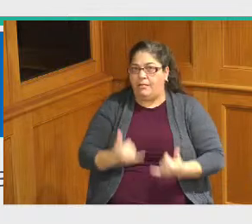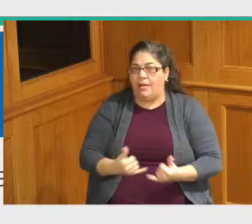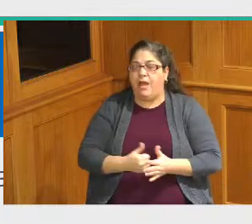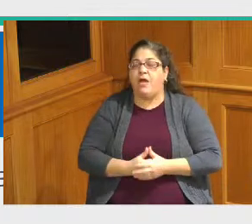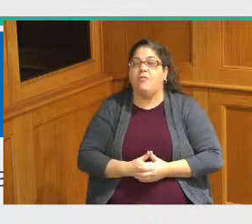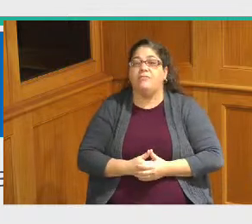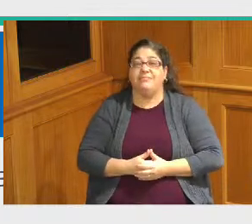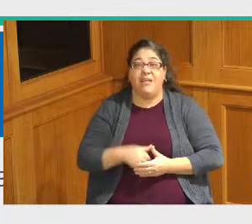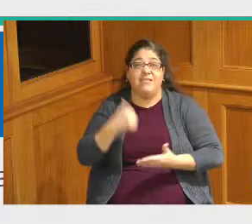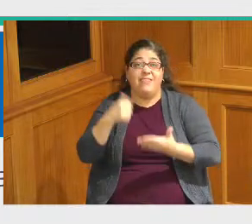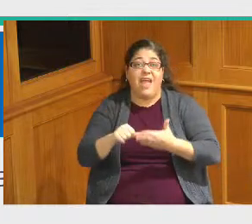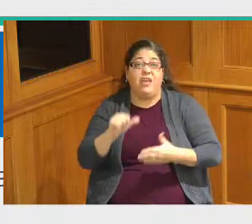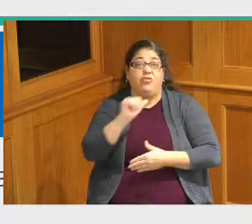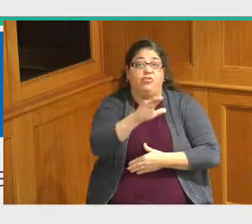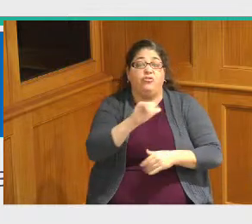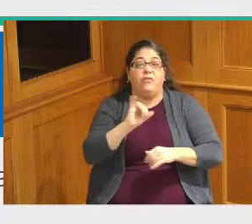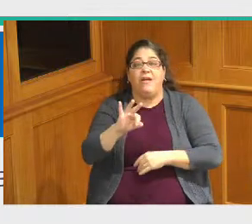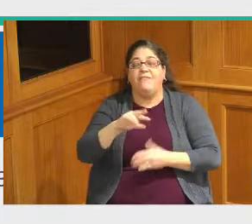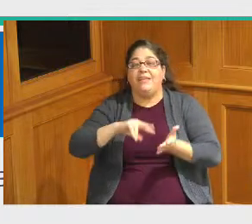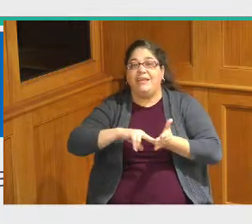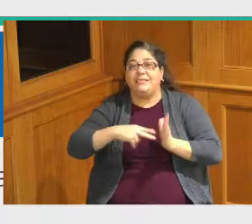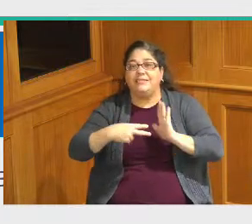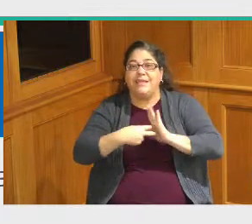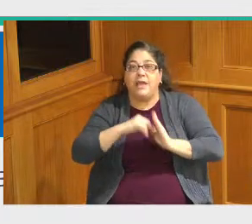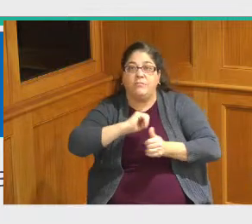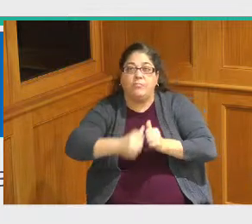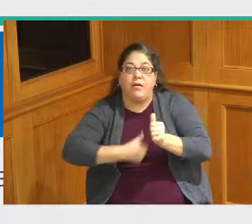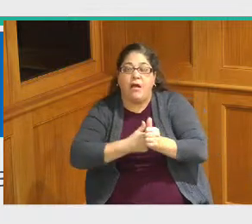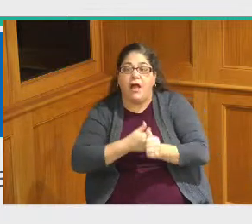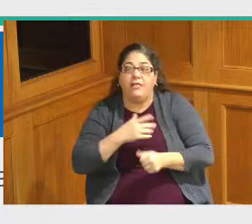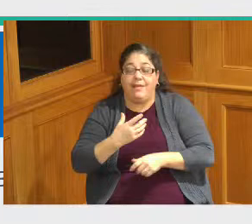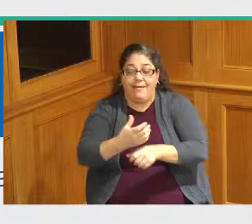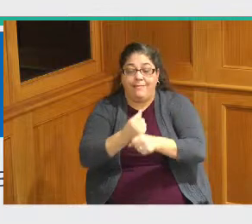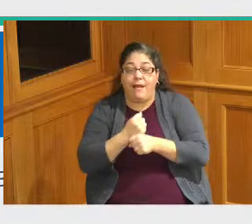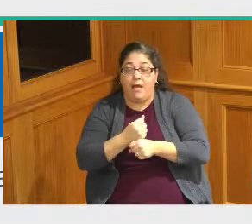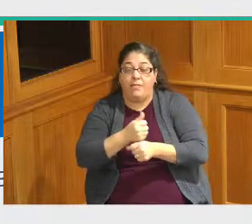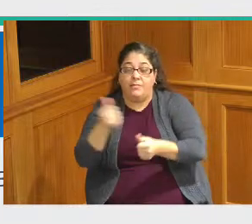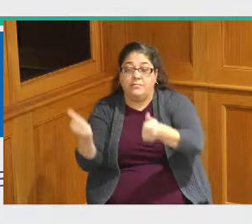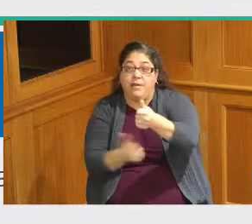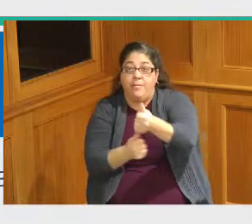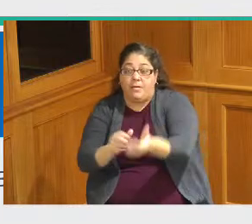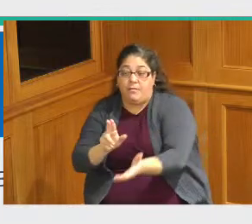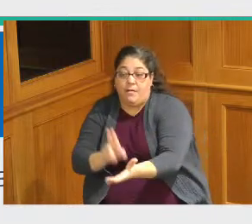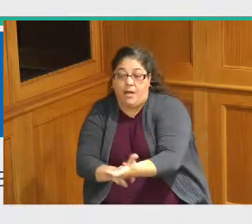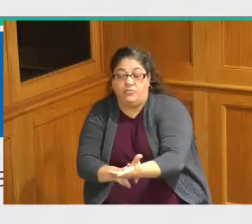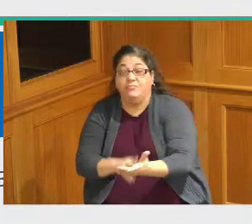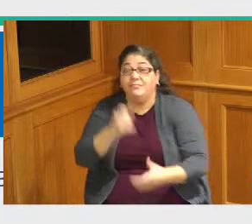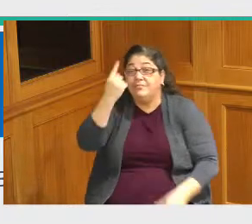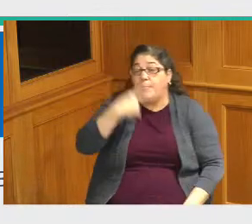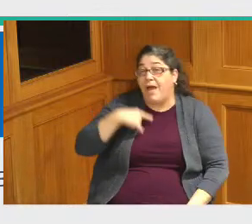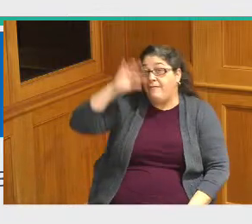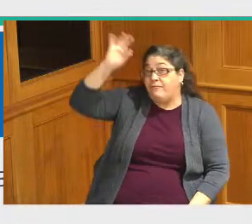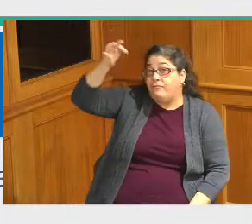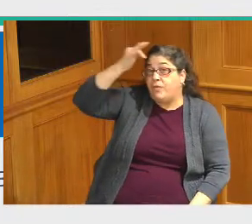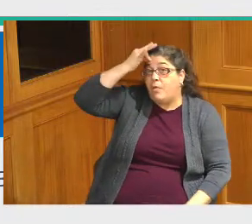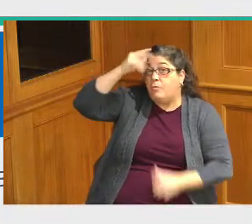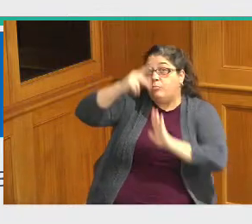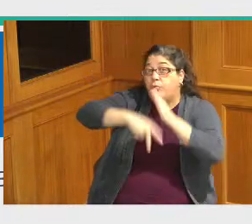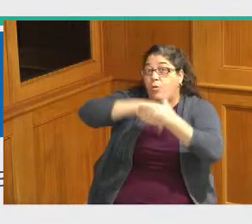of intent, and when they got the subcontractors, because in my federal program, what happened a